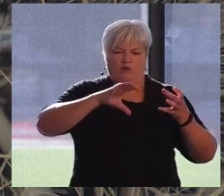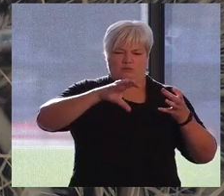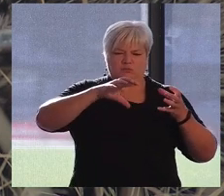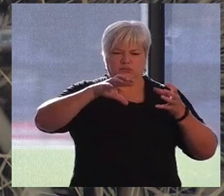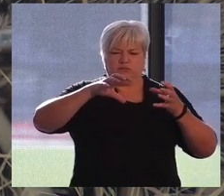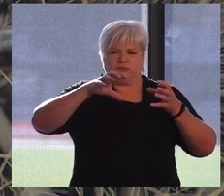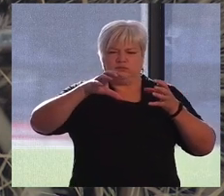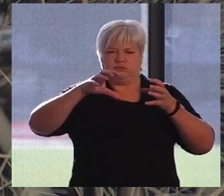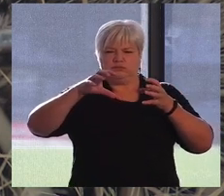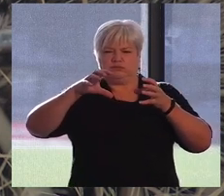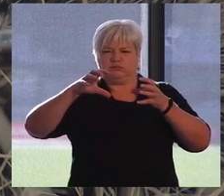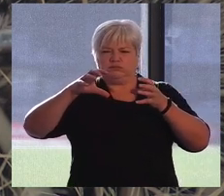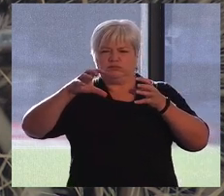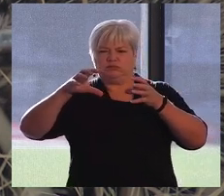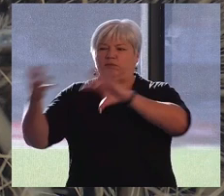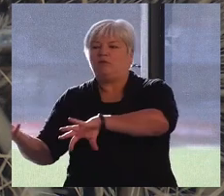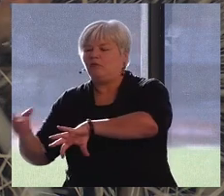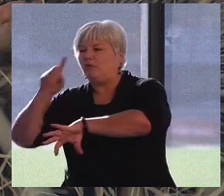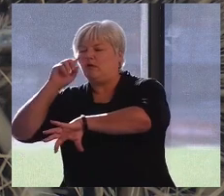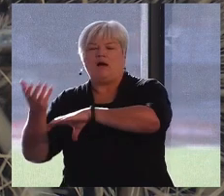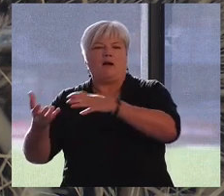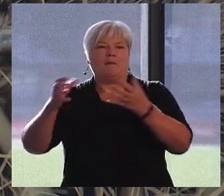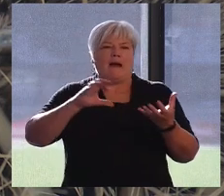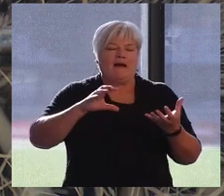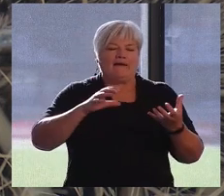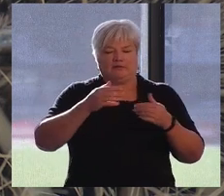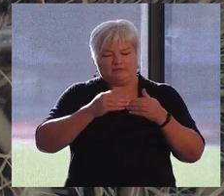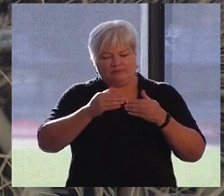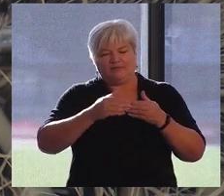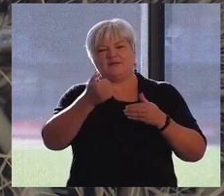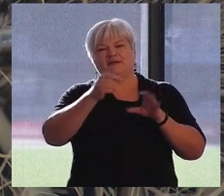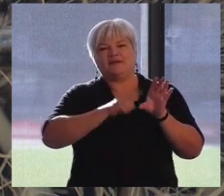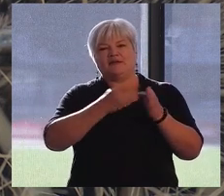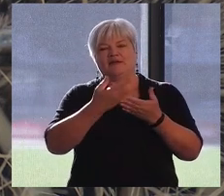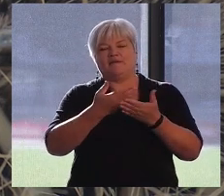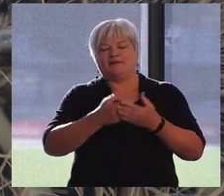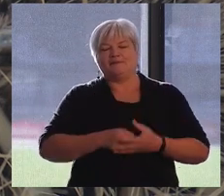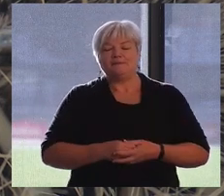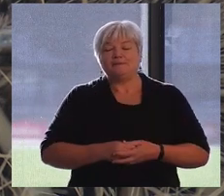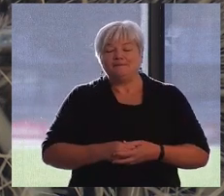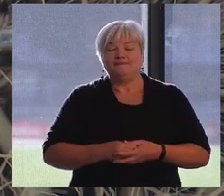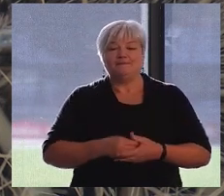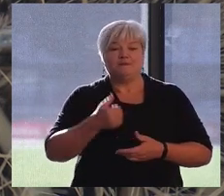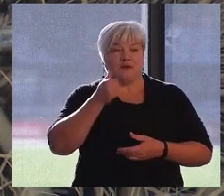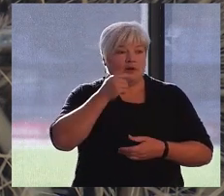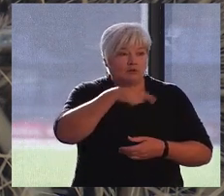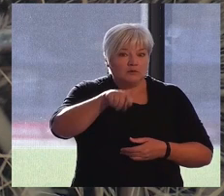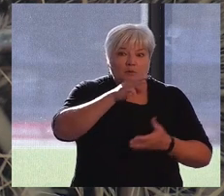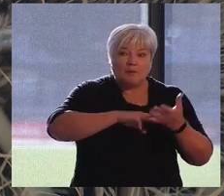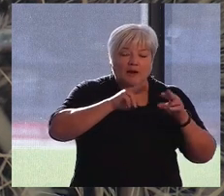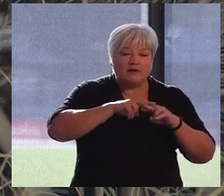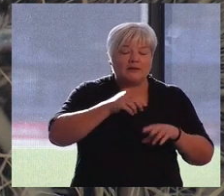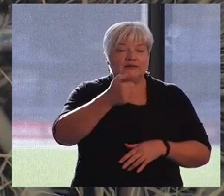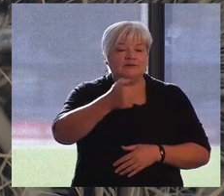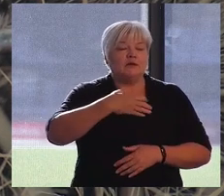be irreversible. And for the parents of school-aged kids in the room, that's only 6 more summer holidays. I had some farmers say to me, 6